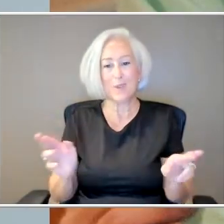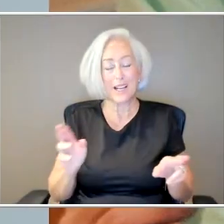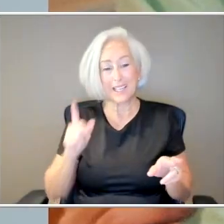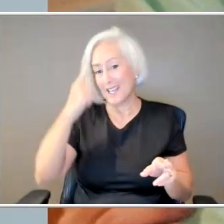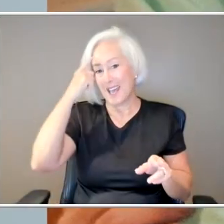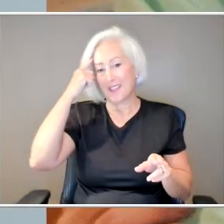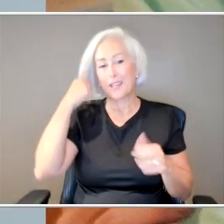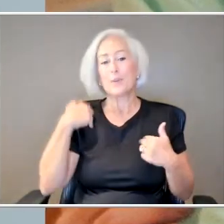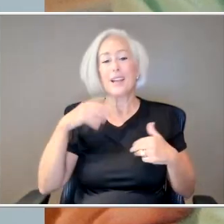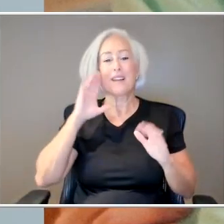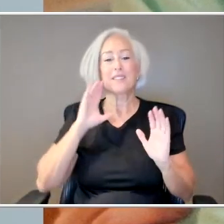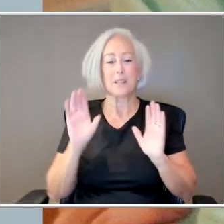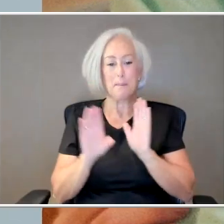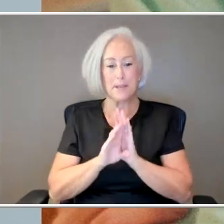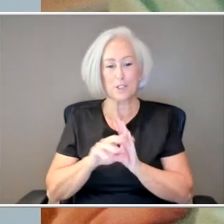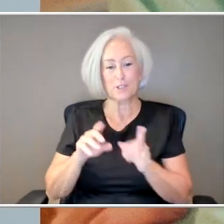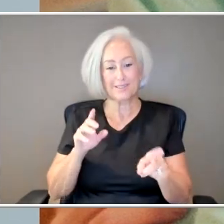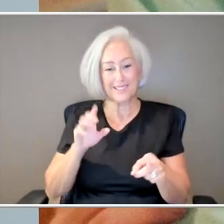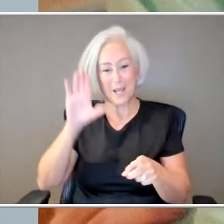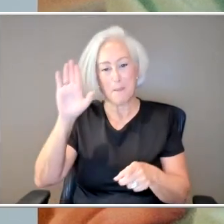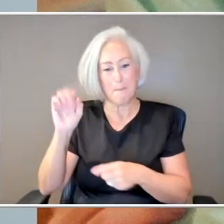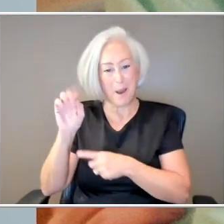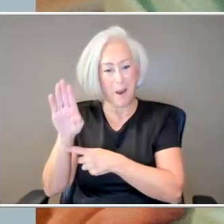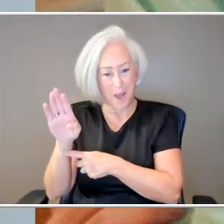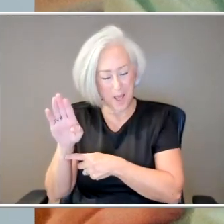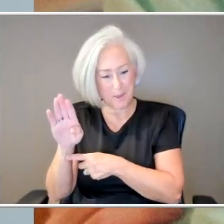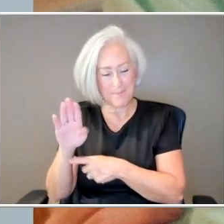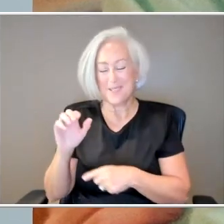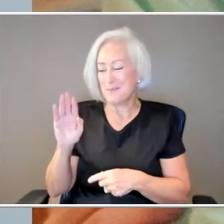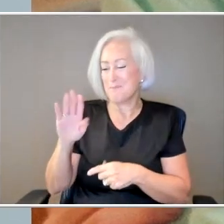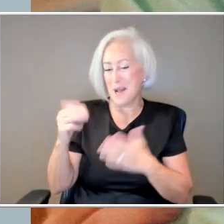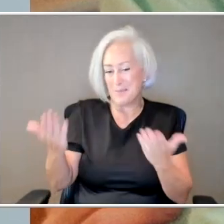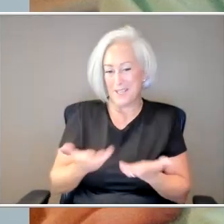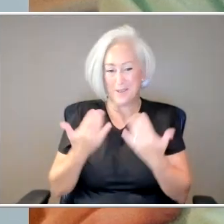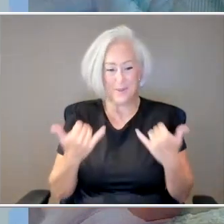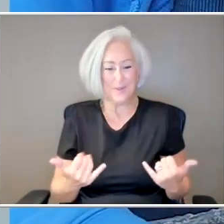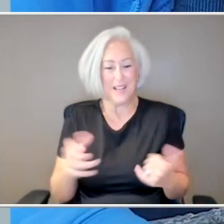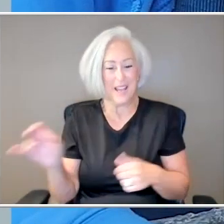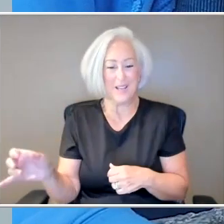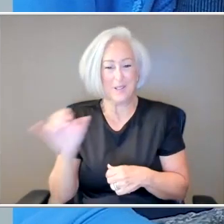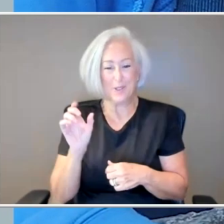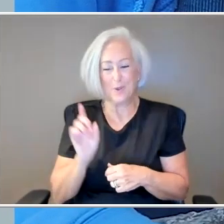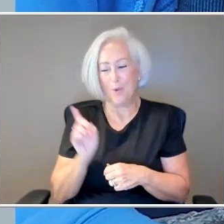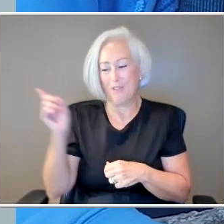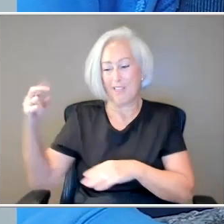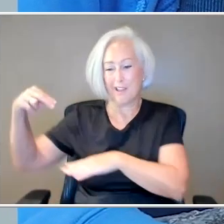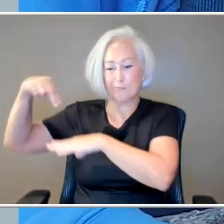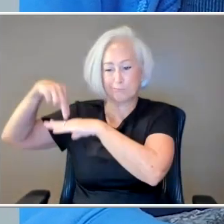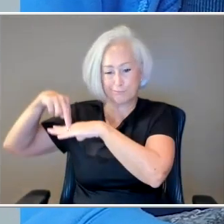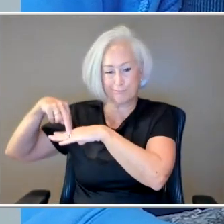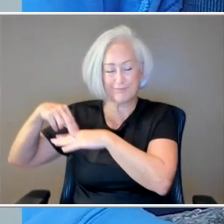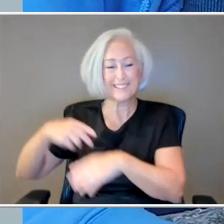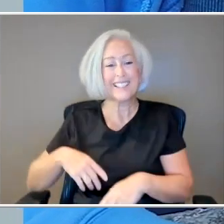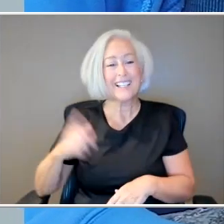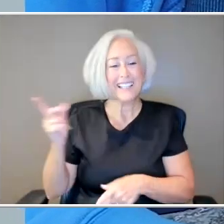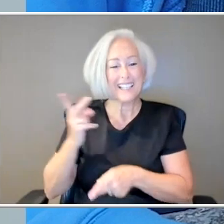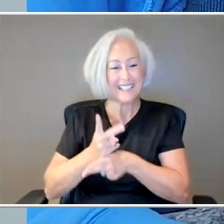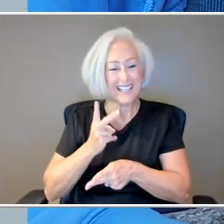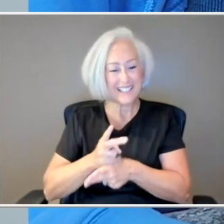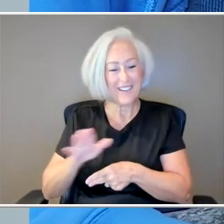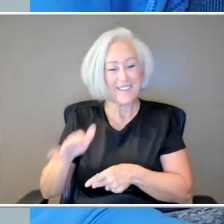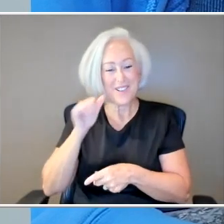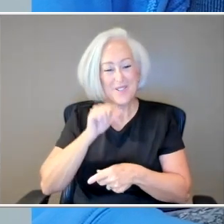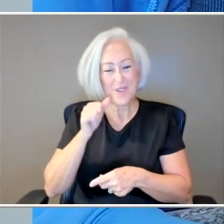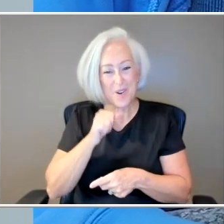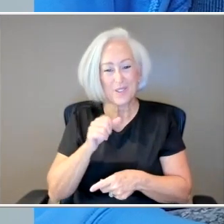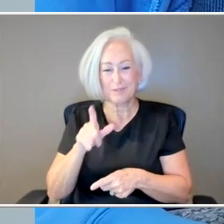Emily and your support system. And Bob is here with us this morning too, over in the wings, taking care of his girls, because it's really been a family affair, right? It really